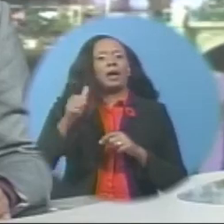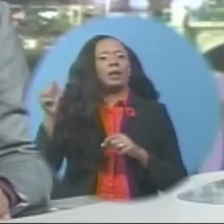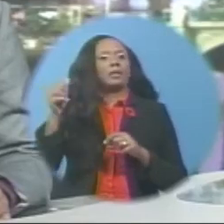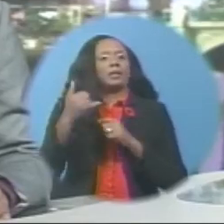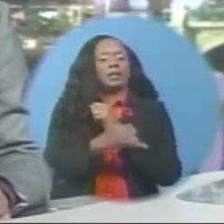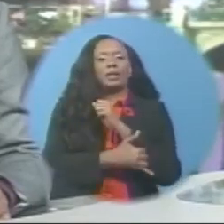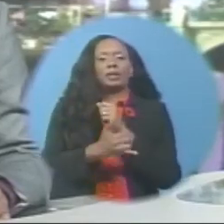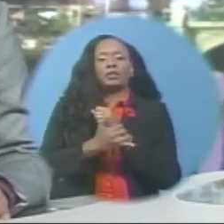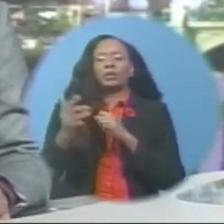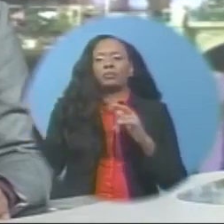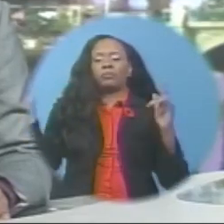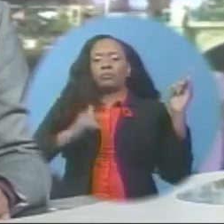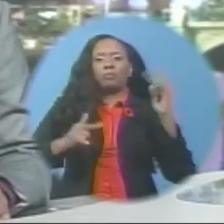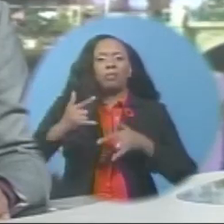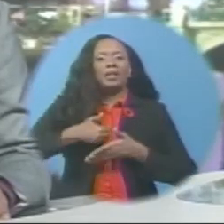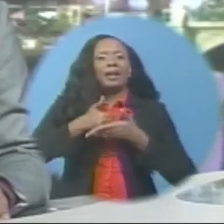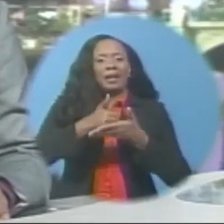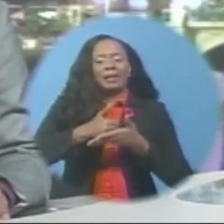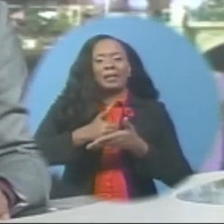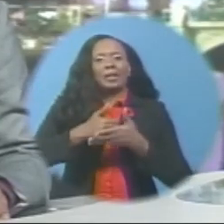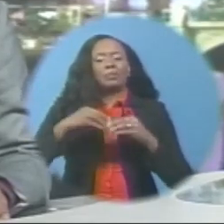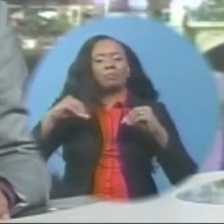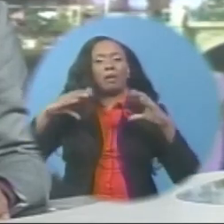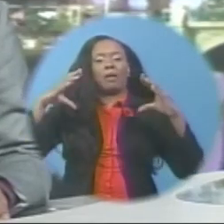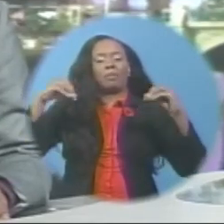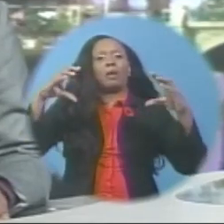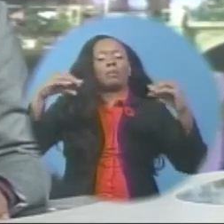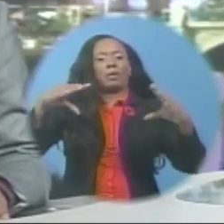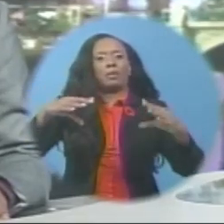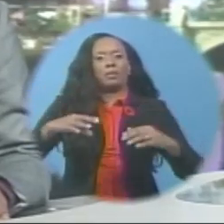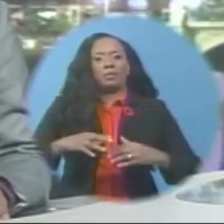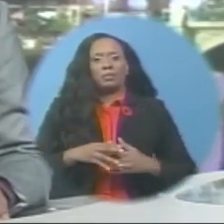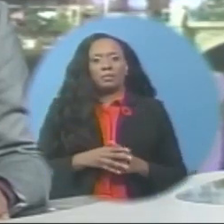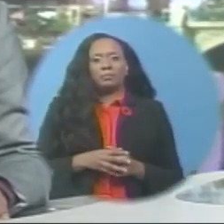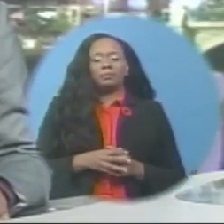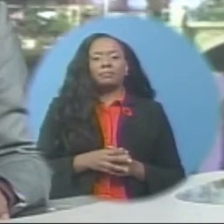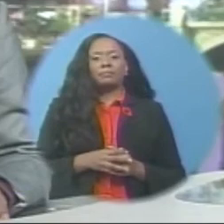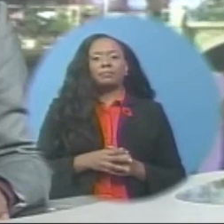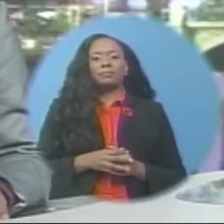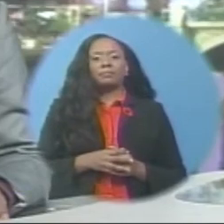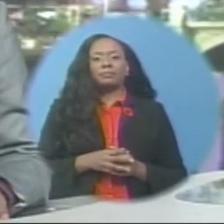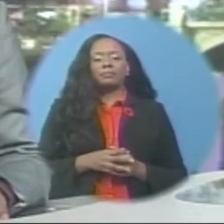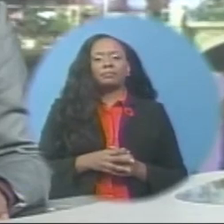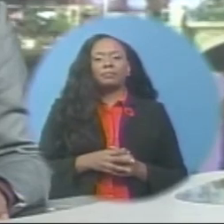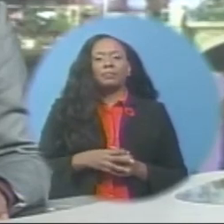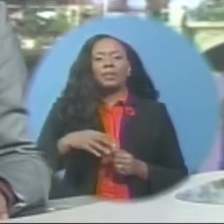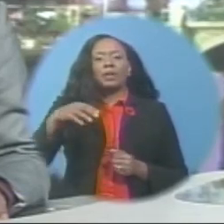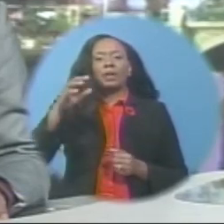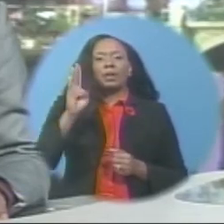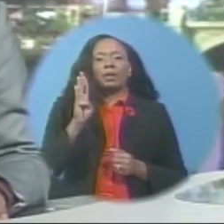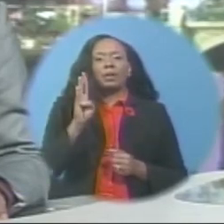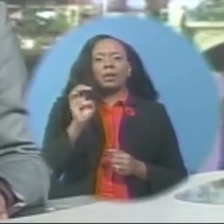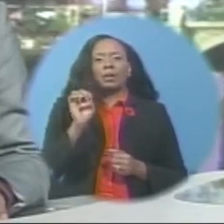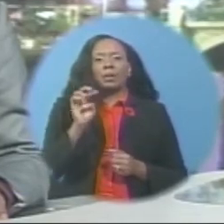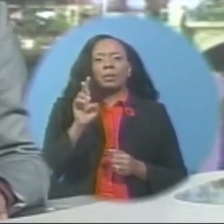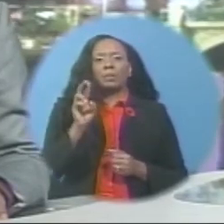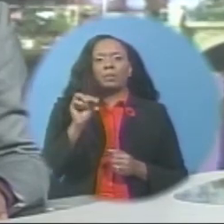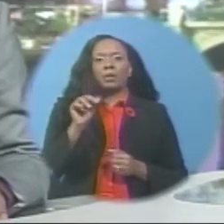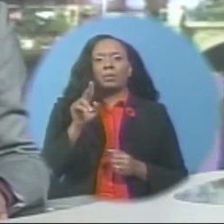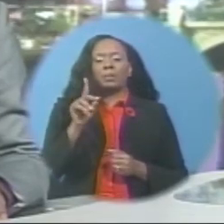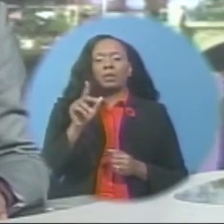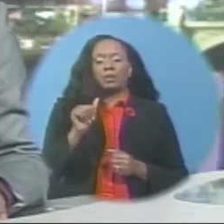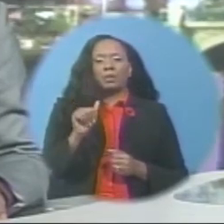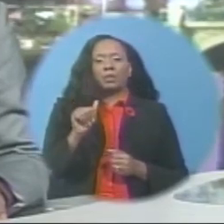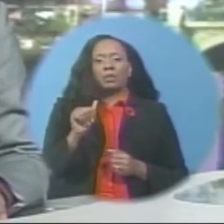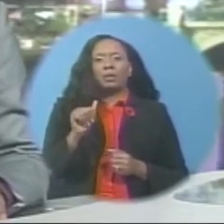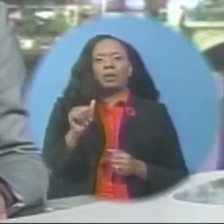across the Caribbean and other areas. And in Bermuda, Premier of Bermuda David Burt has pledged to aggressively defend the